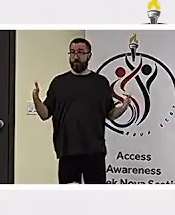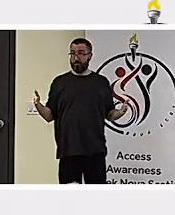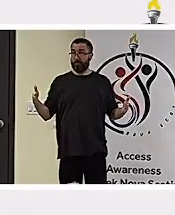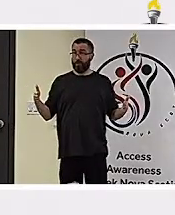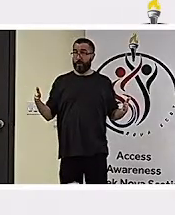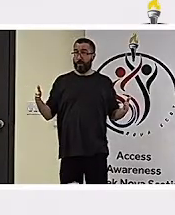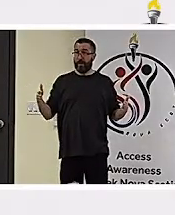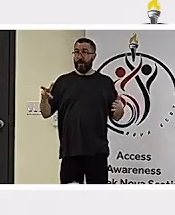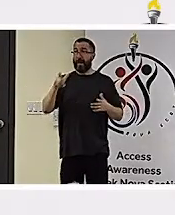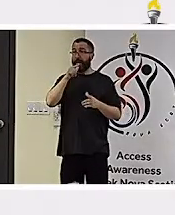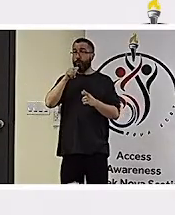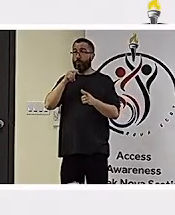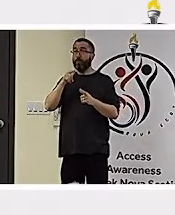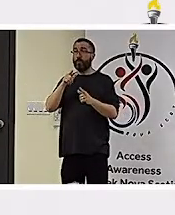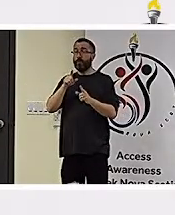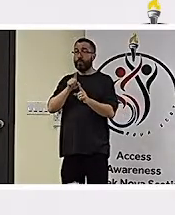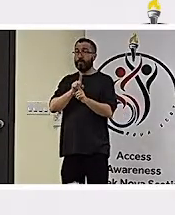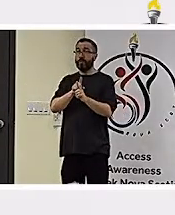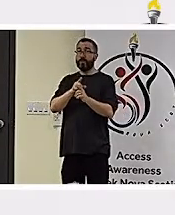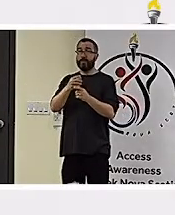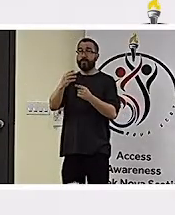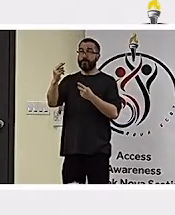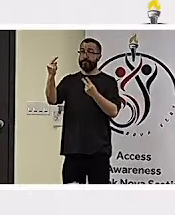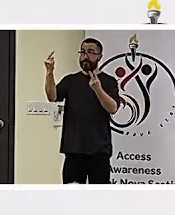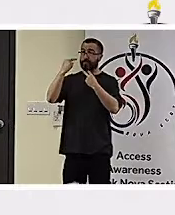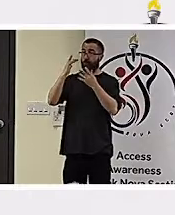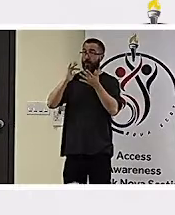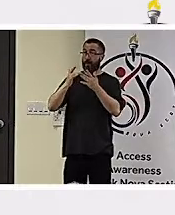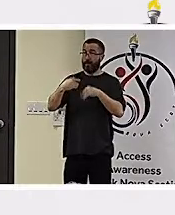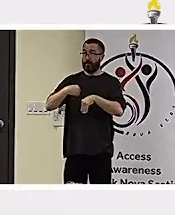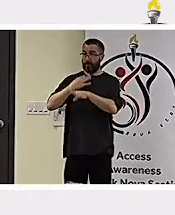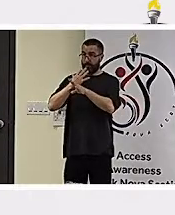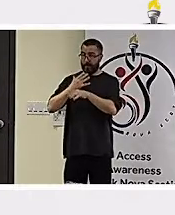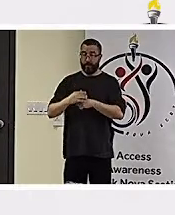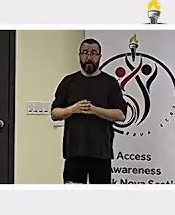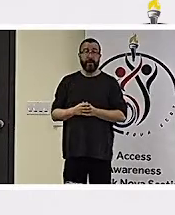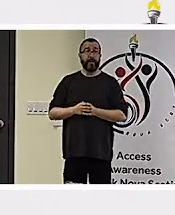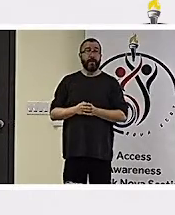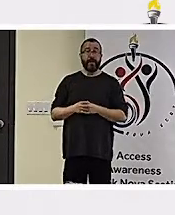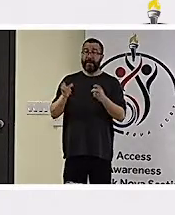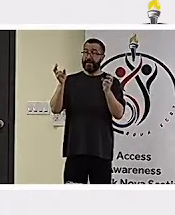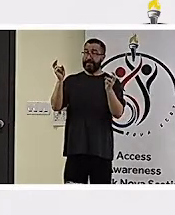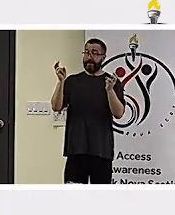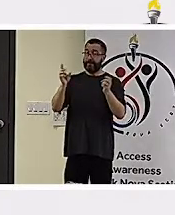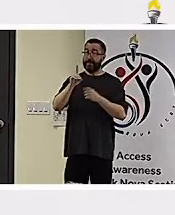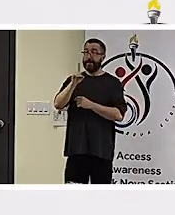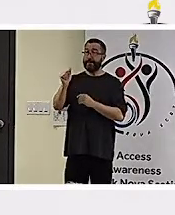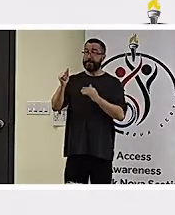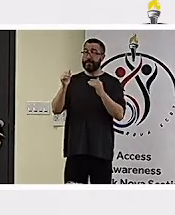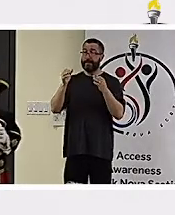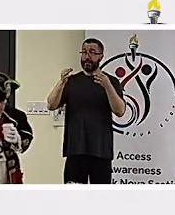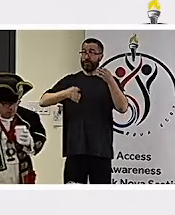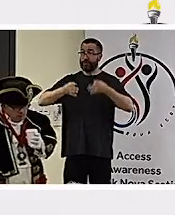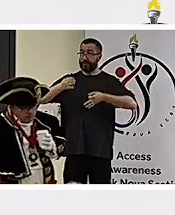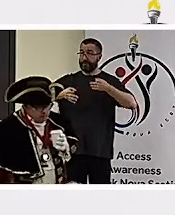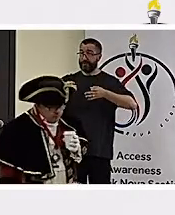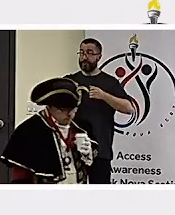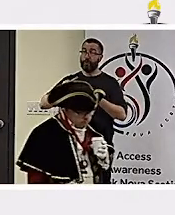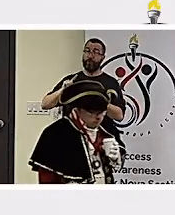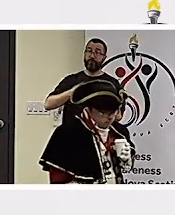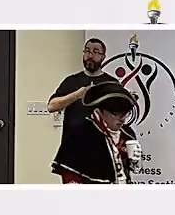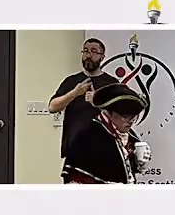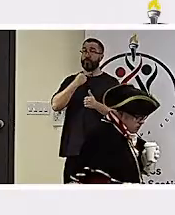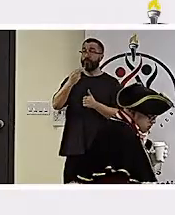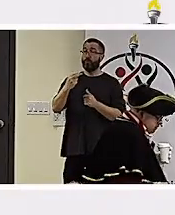those following us as well online. This year's theme, Disability Justice, First Voice